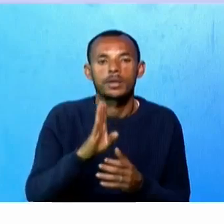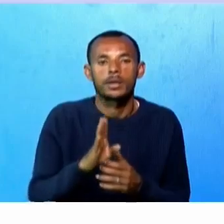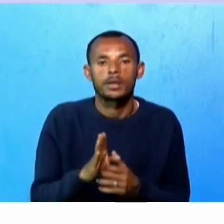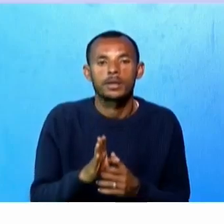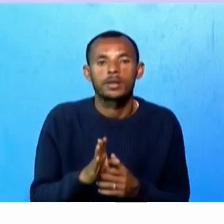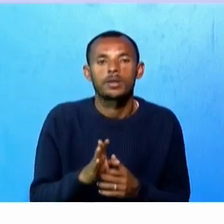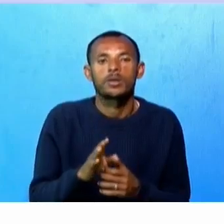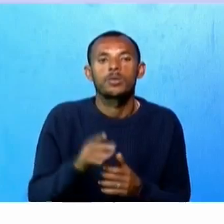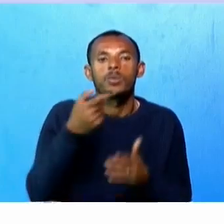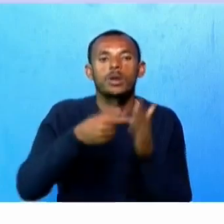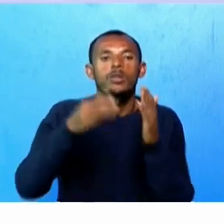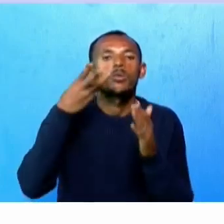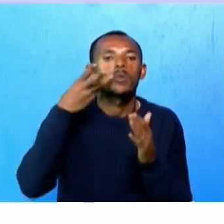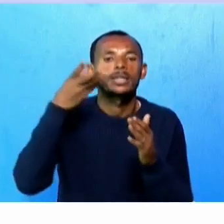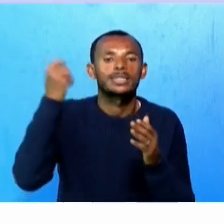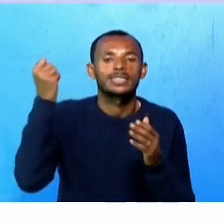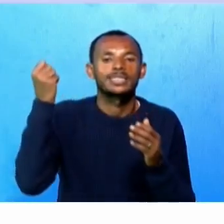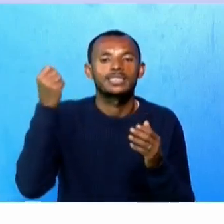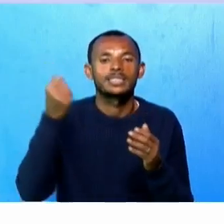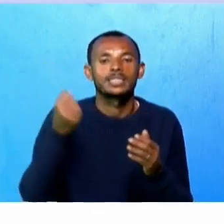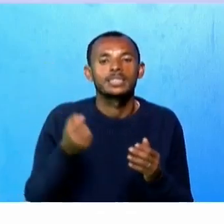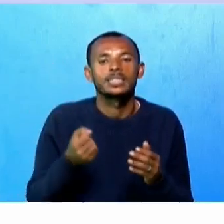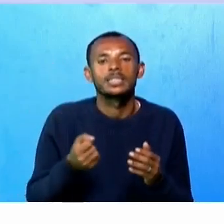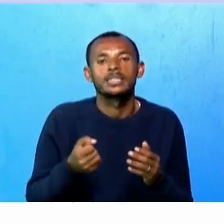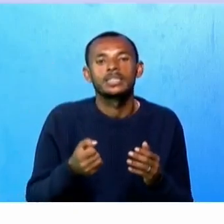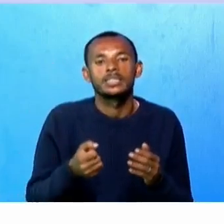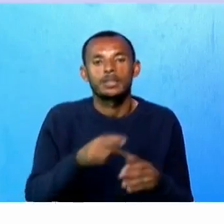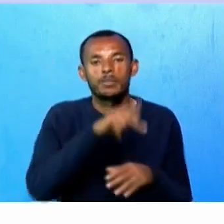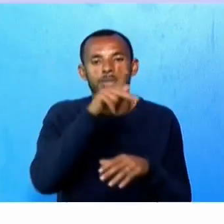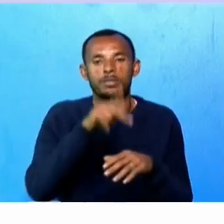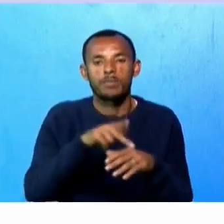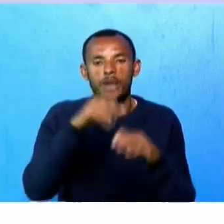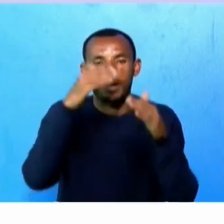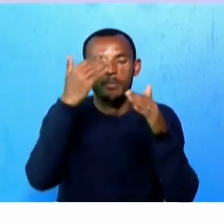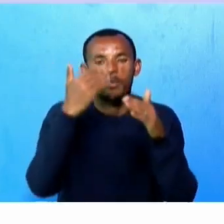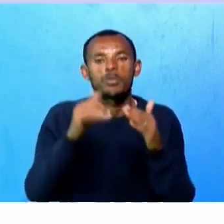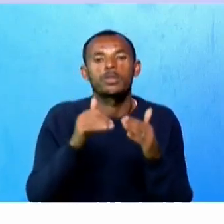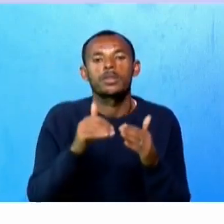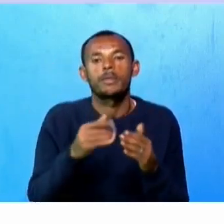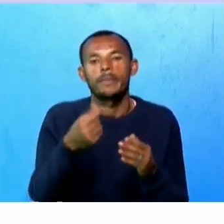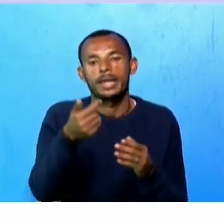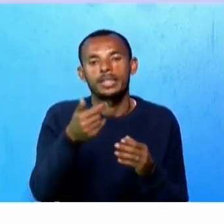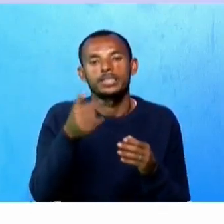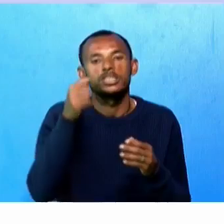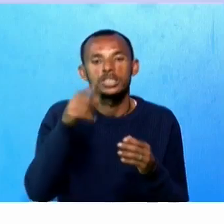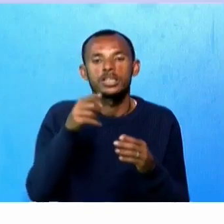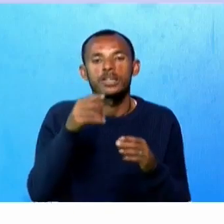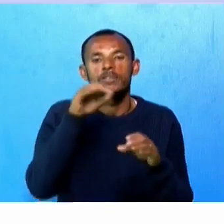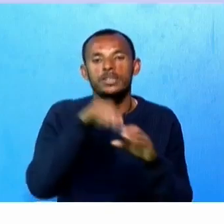was the principal amount of money that she invested in a bank?